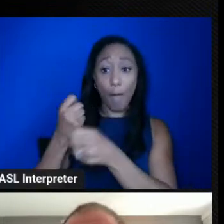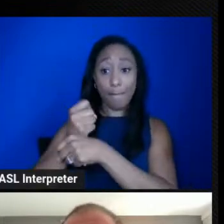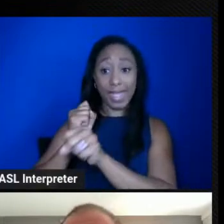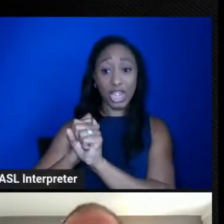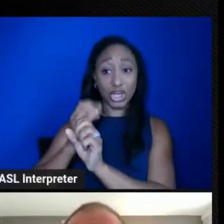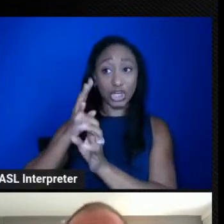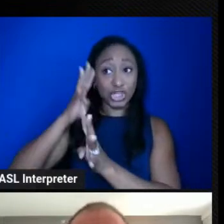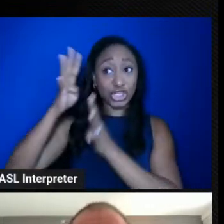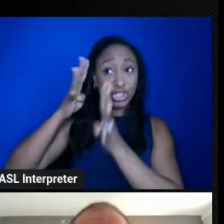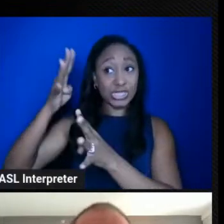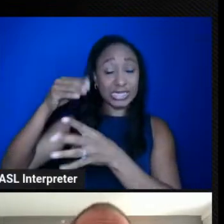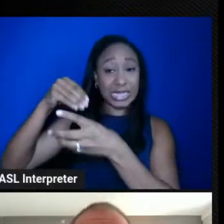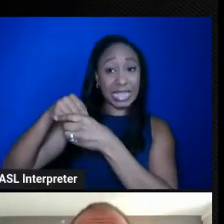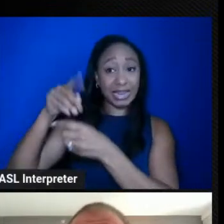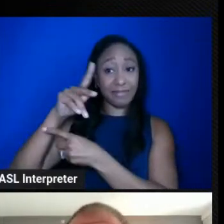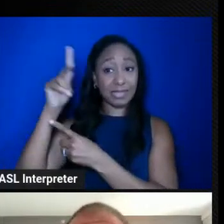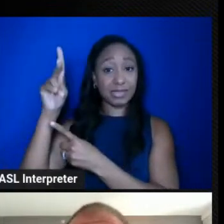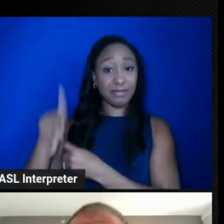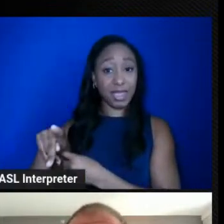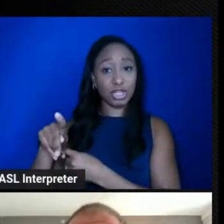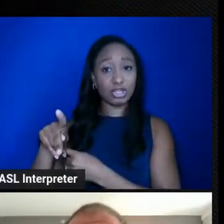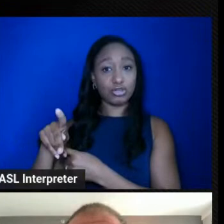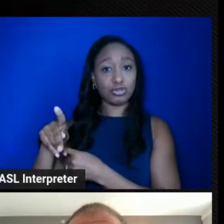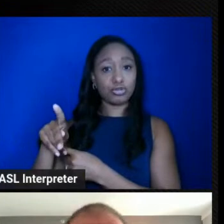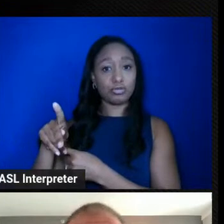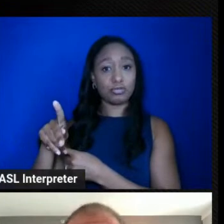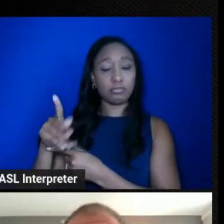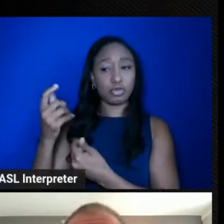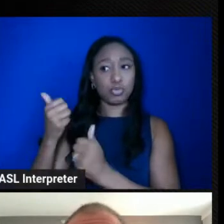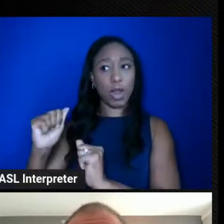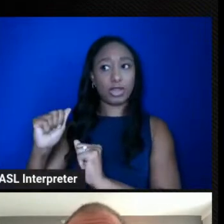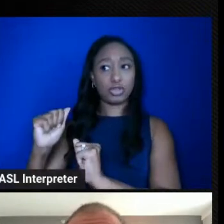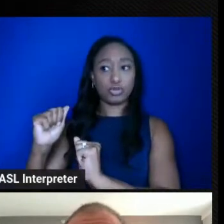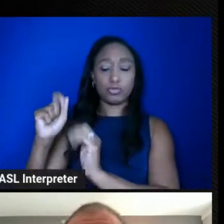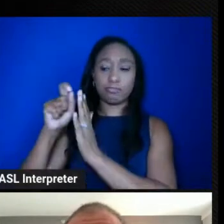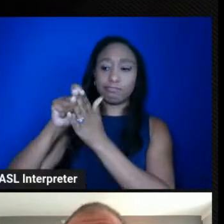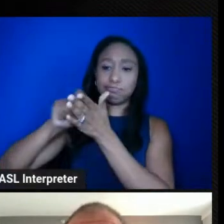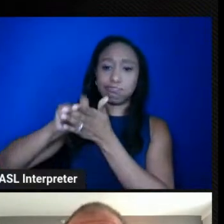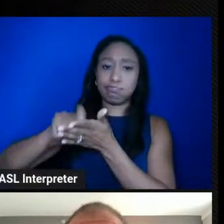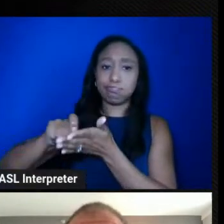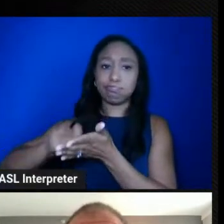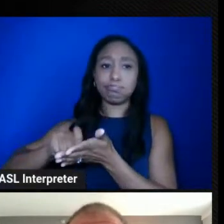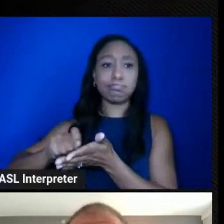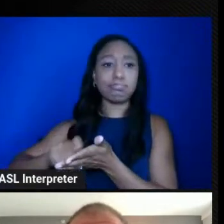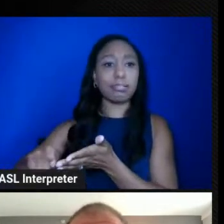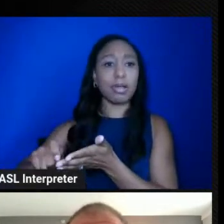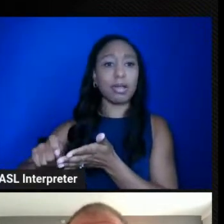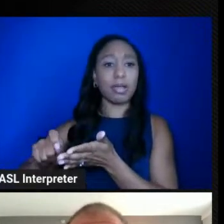tough new anti-kidnapping measure known as a personal liberty law.